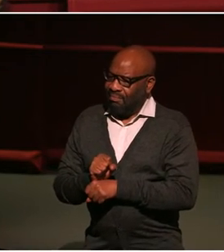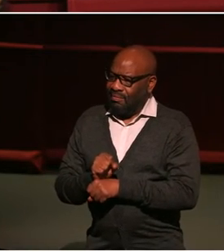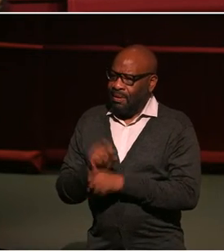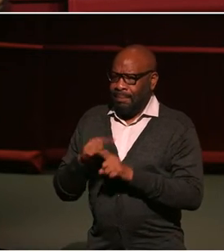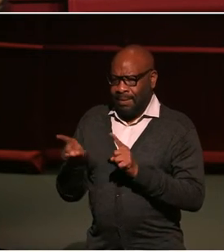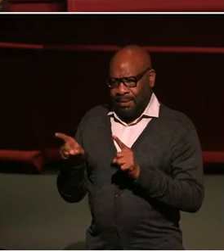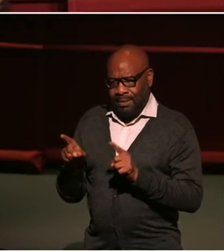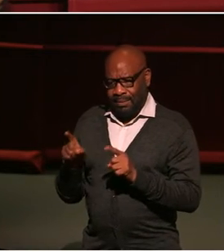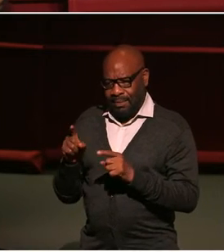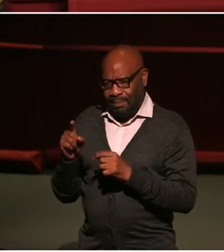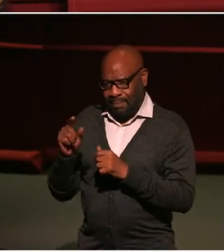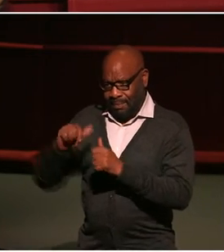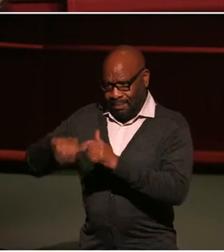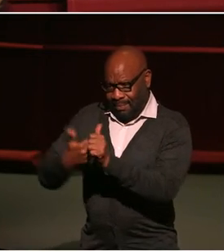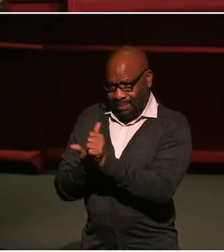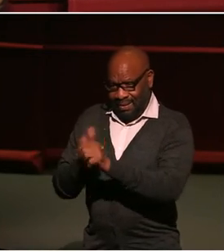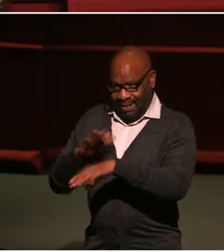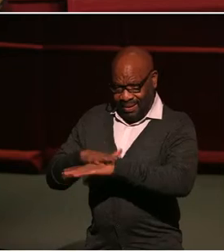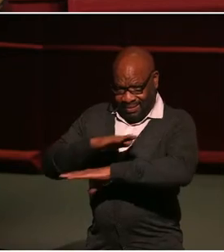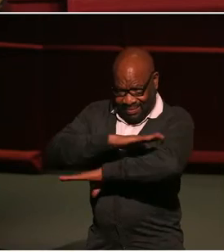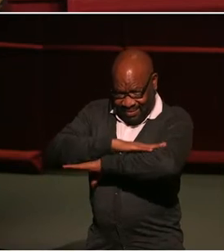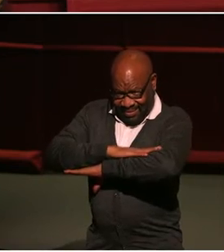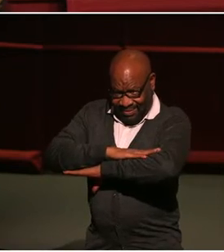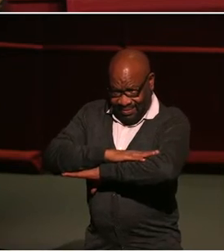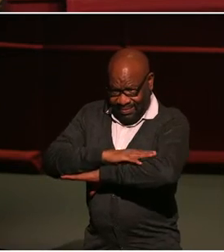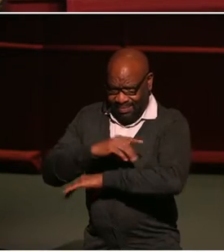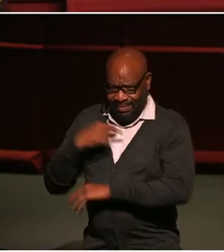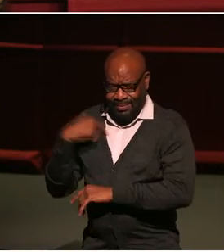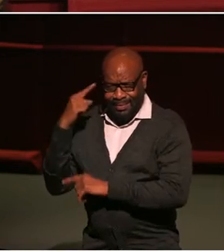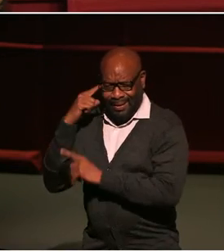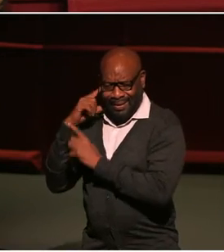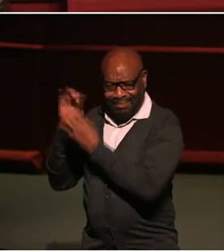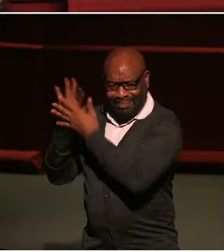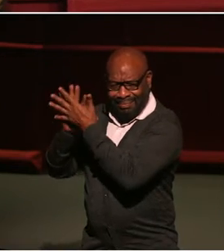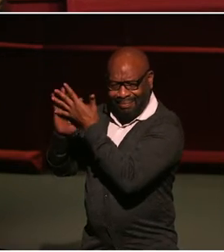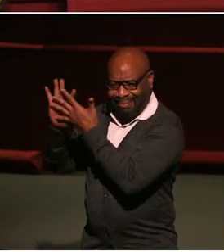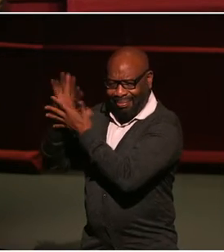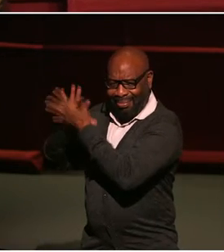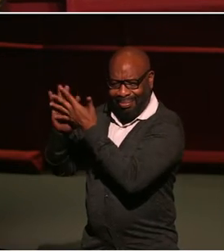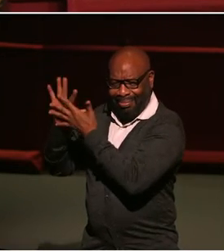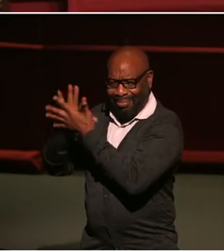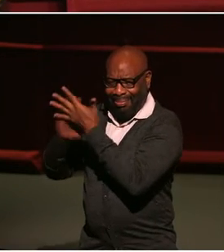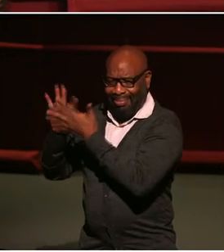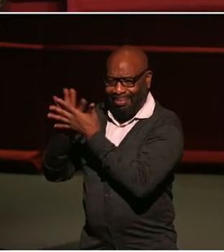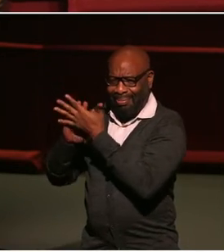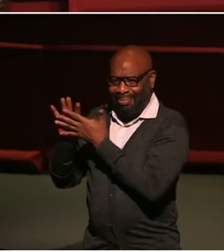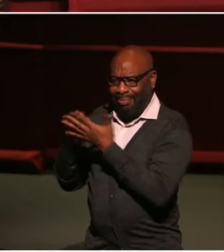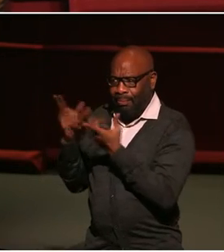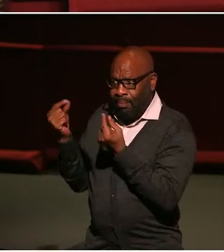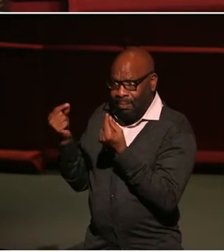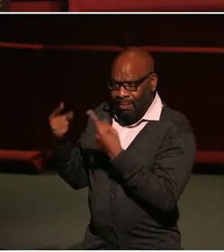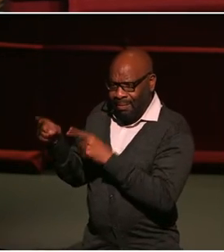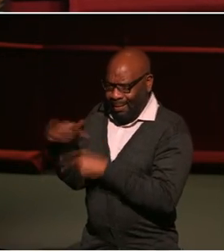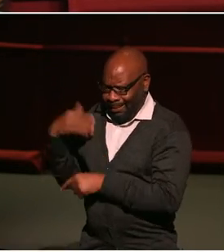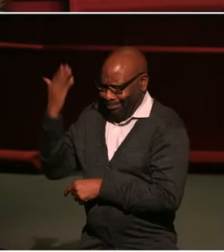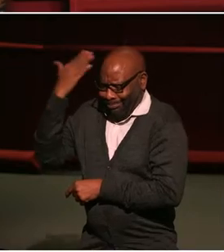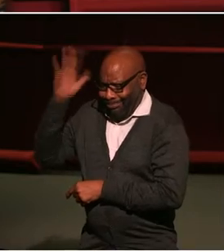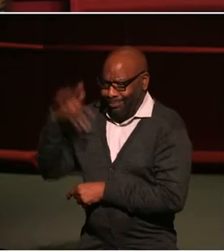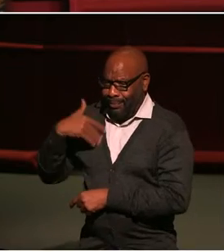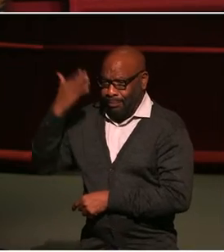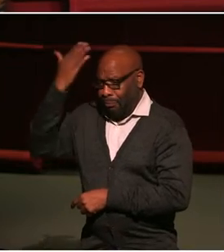stage, and I didn't find out what that was all about. But it